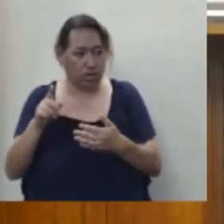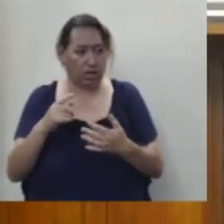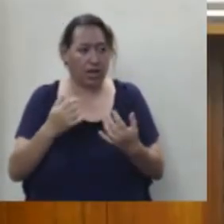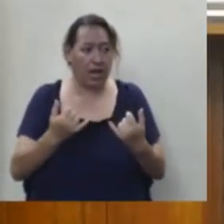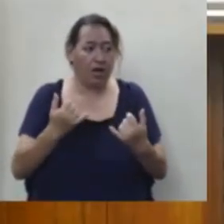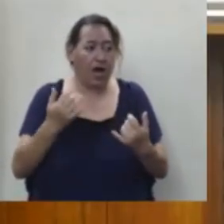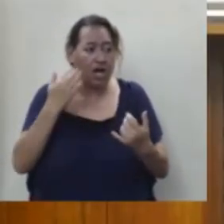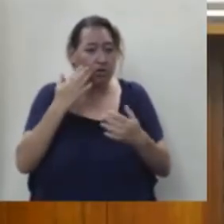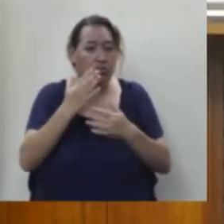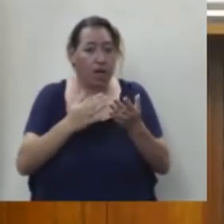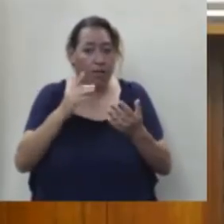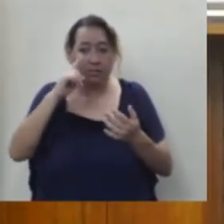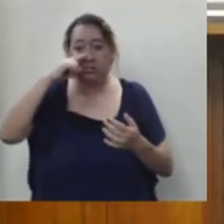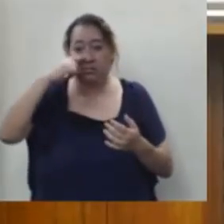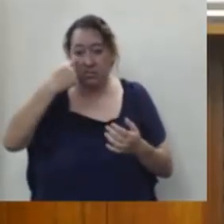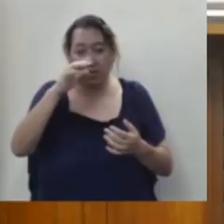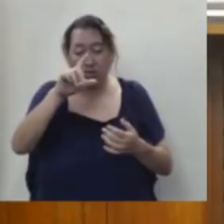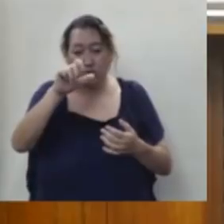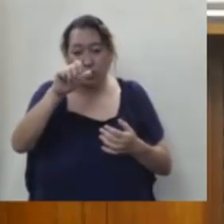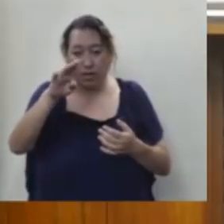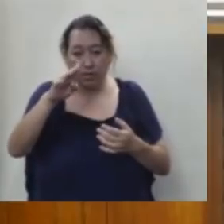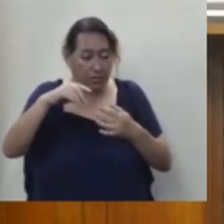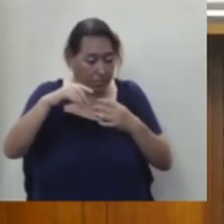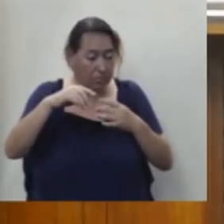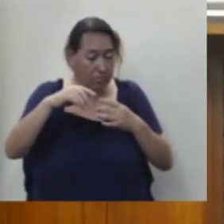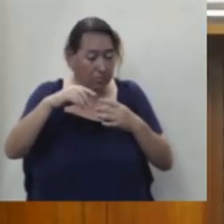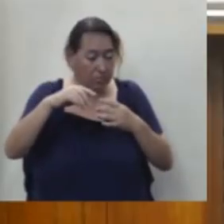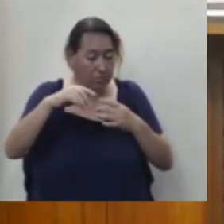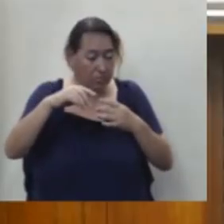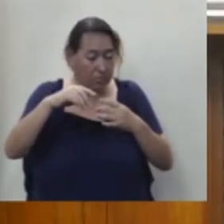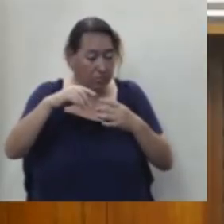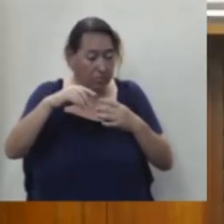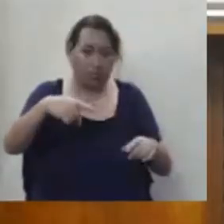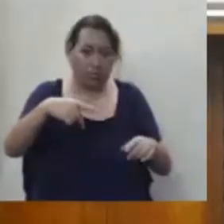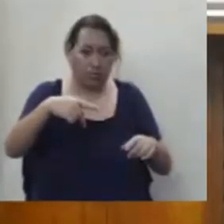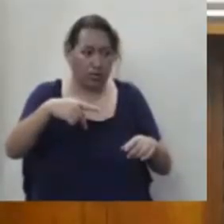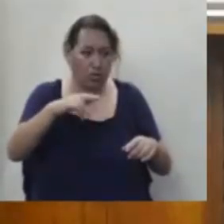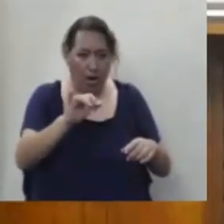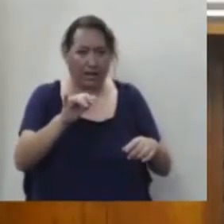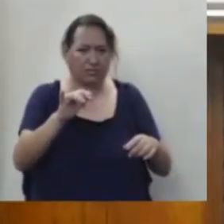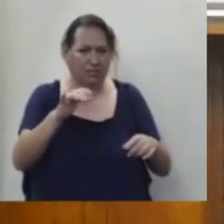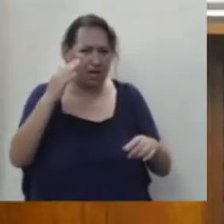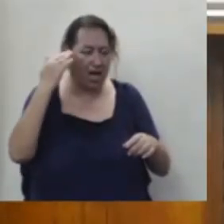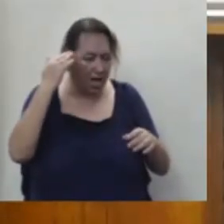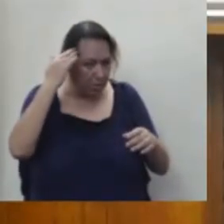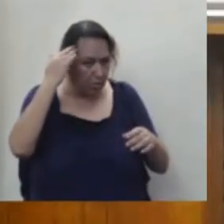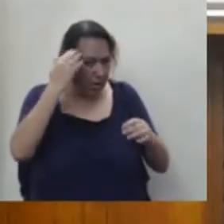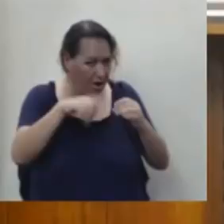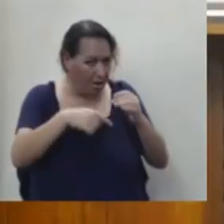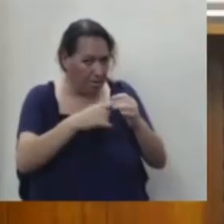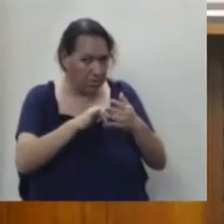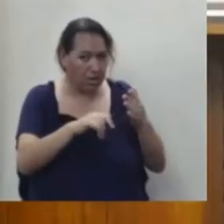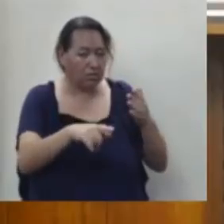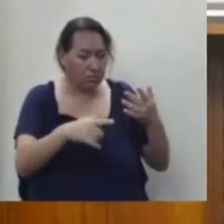passed away that were PUIs. Those I'm very much aware of, and that has been done. And so with this